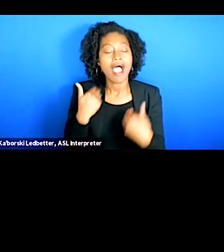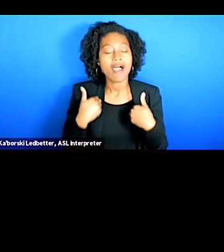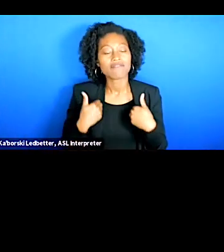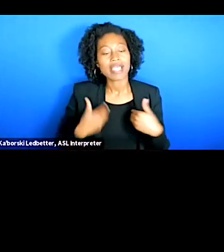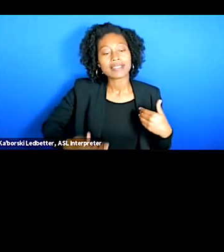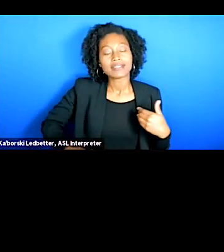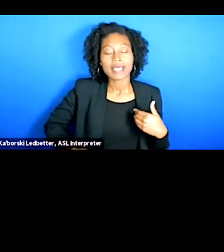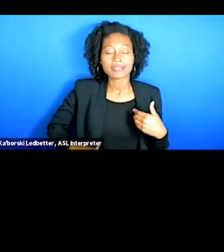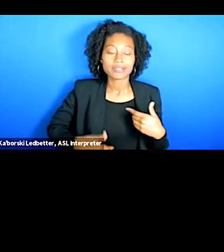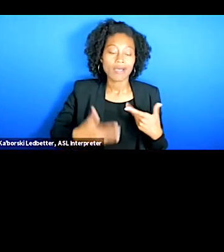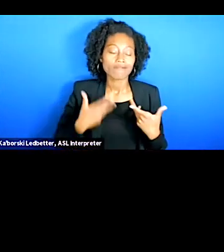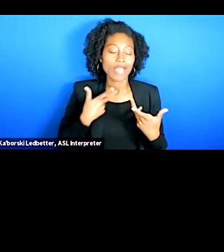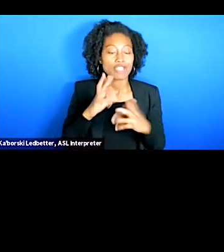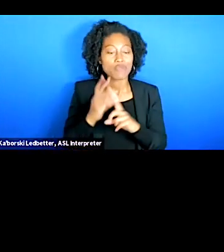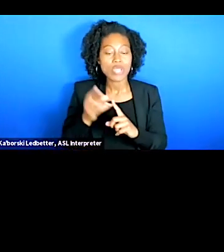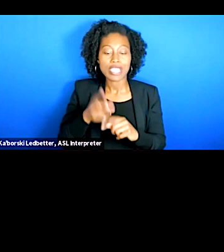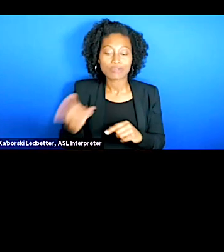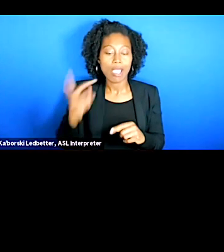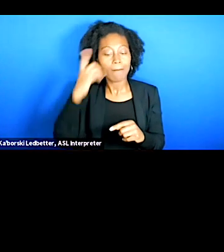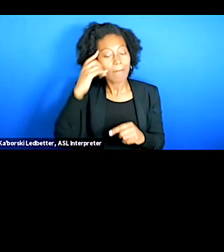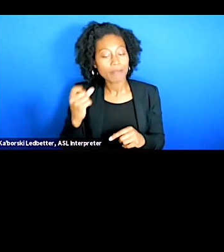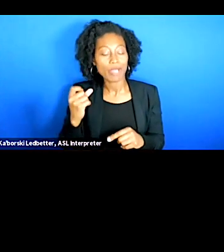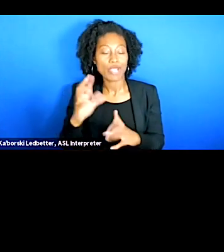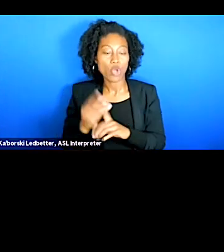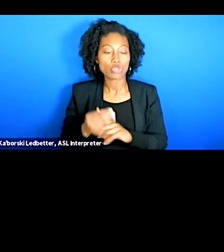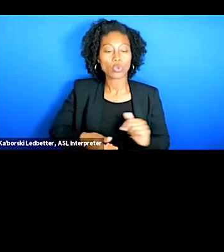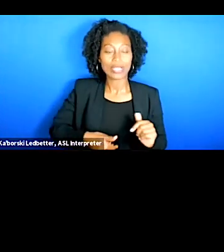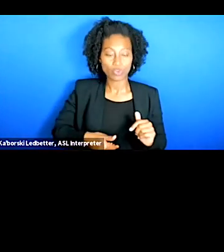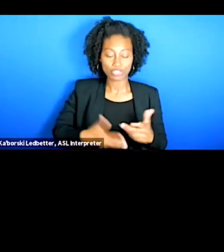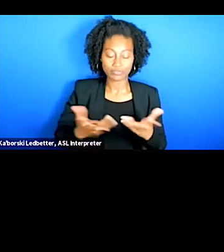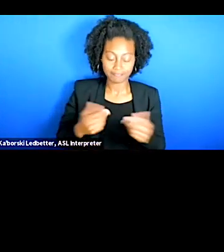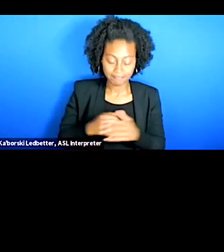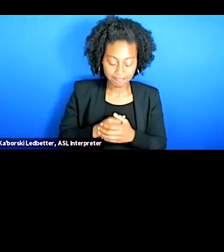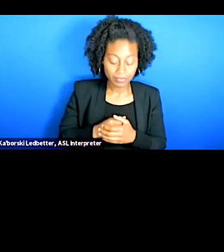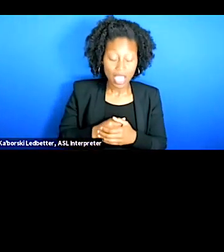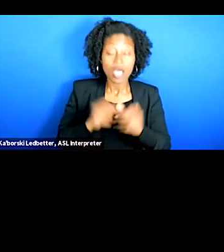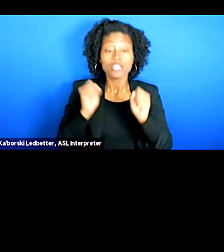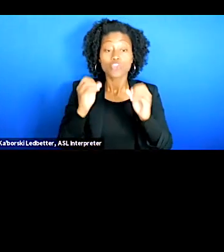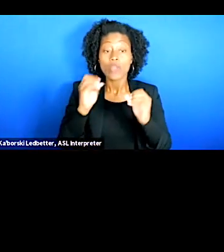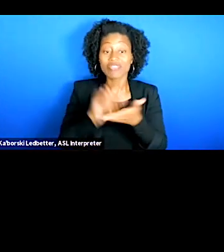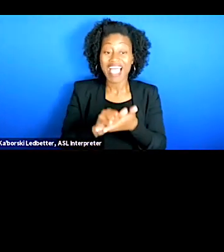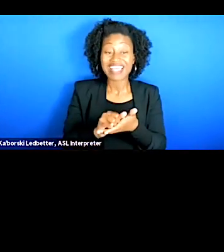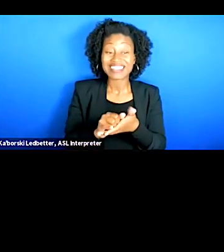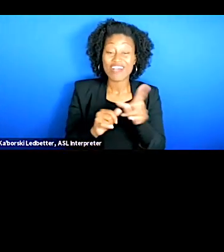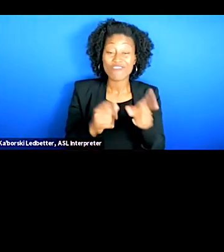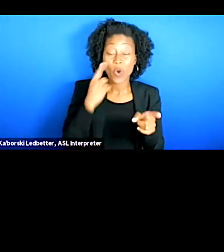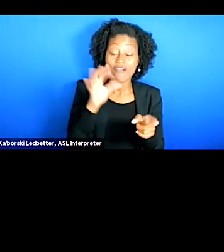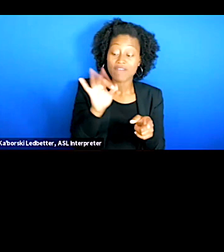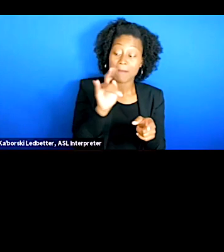memory, and cultural intuition. In this case, the term familial